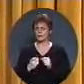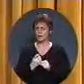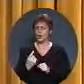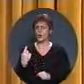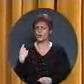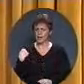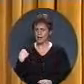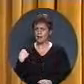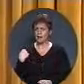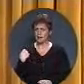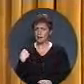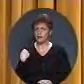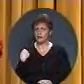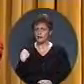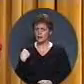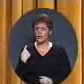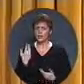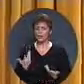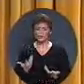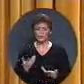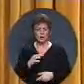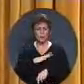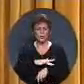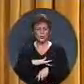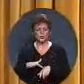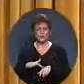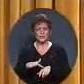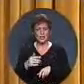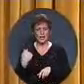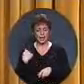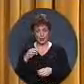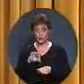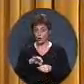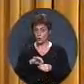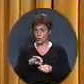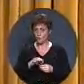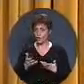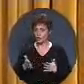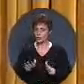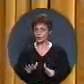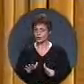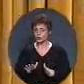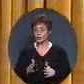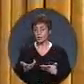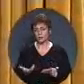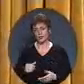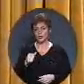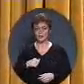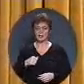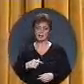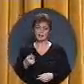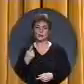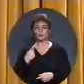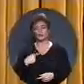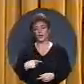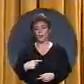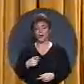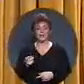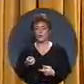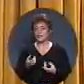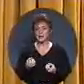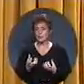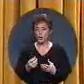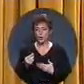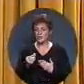on this issue in July. Does the Minister expect us to believe that he wasn't involved in this file when his Parliamentary Secretary requested funding details of this